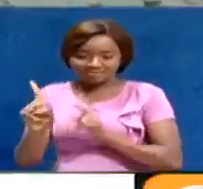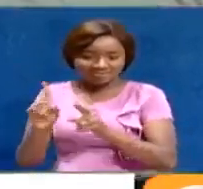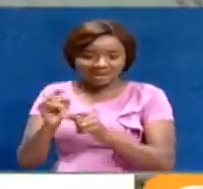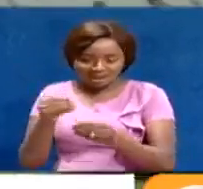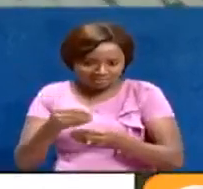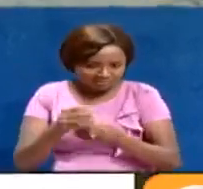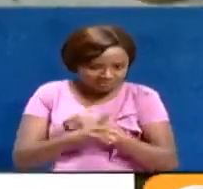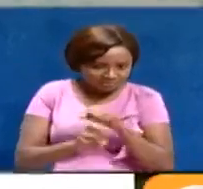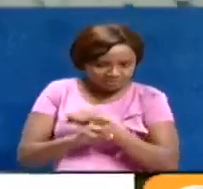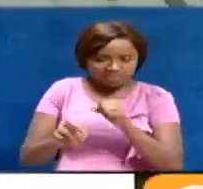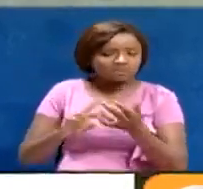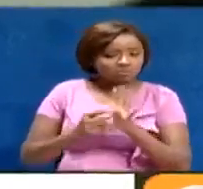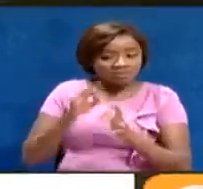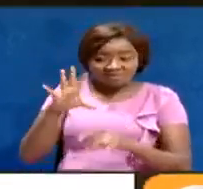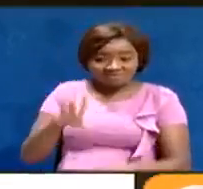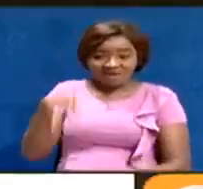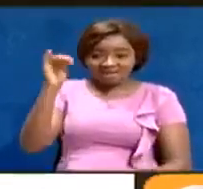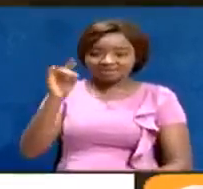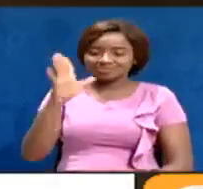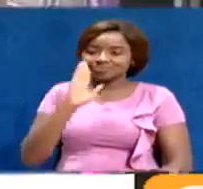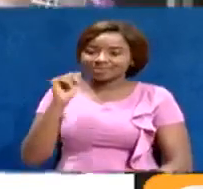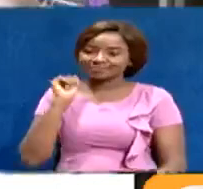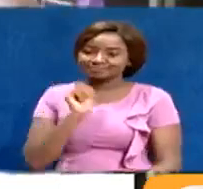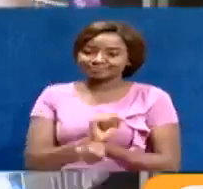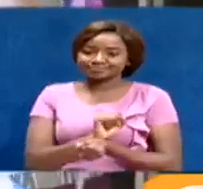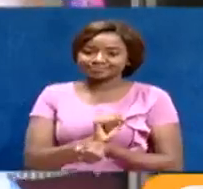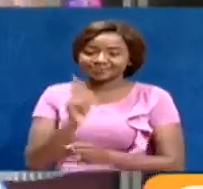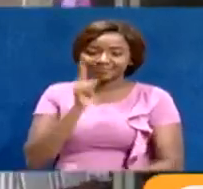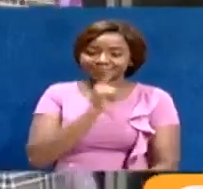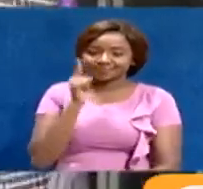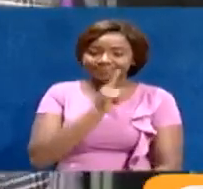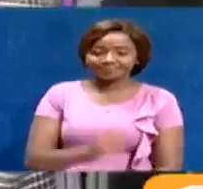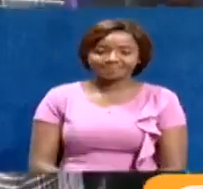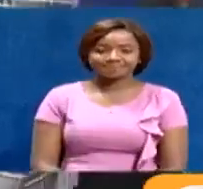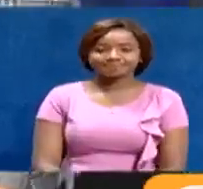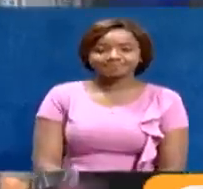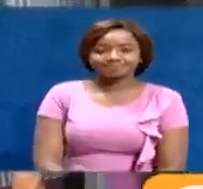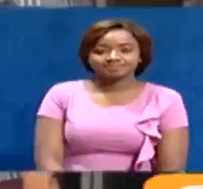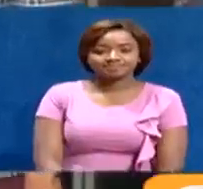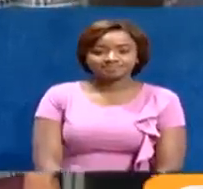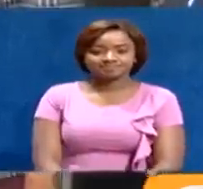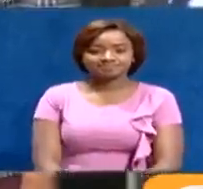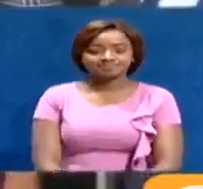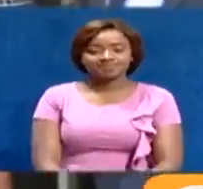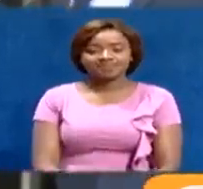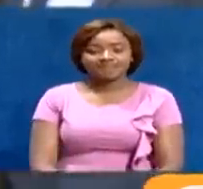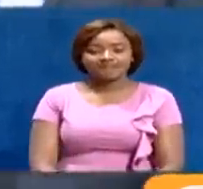Education promising firm action against them. Stephen Leto, Citizen TV, Nairobi.